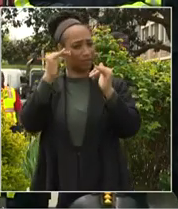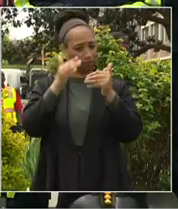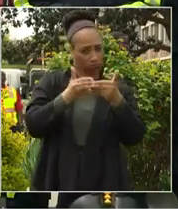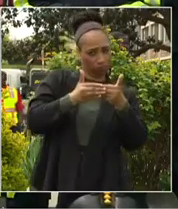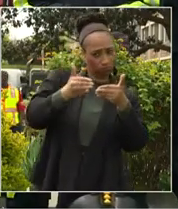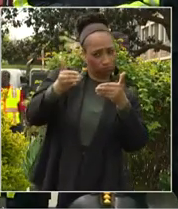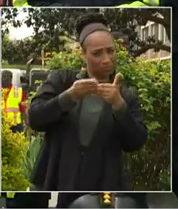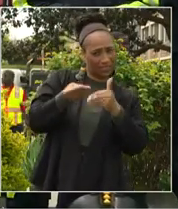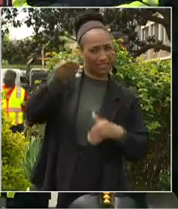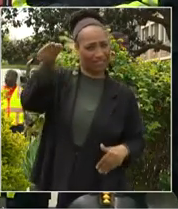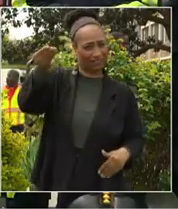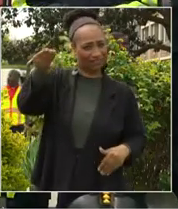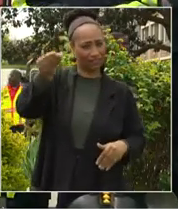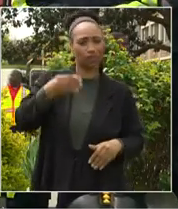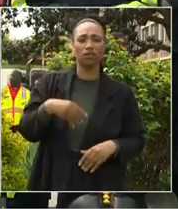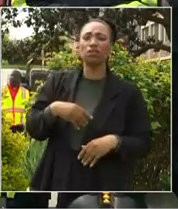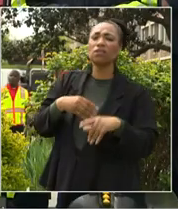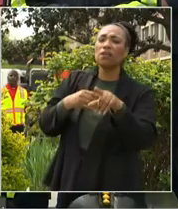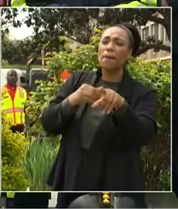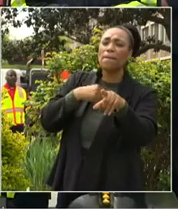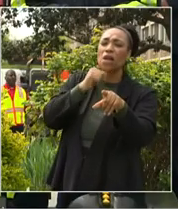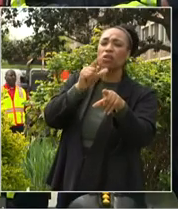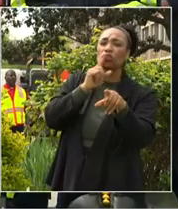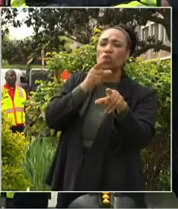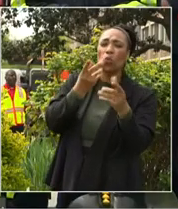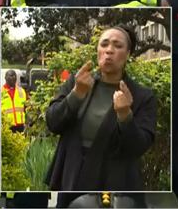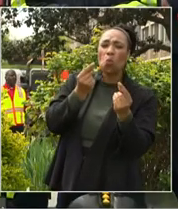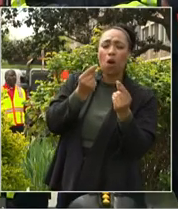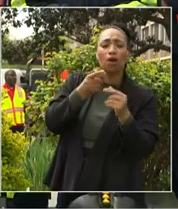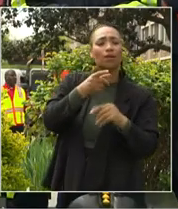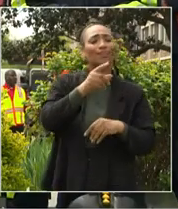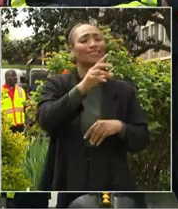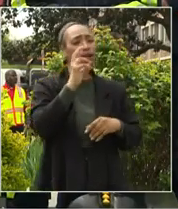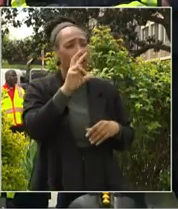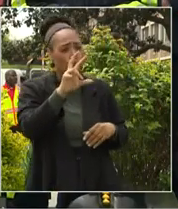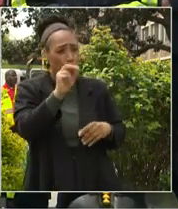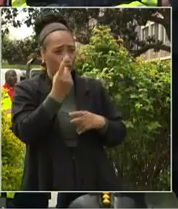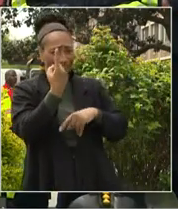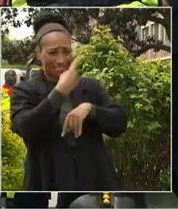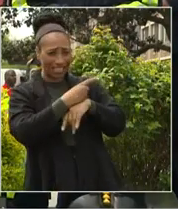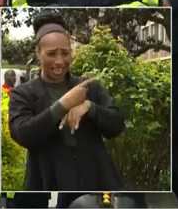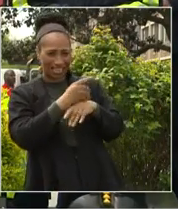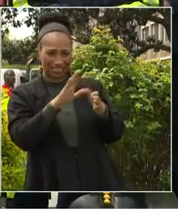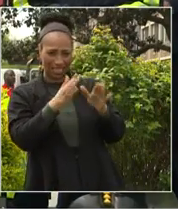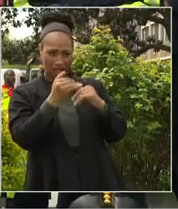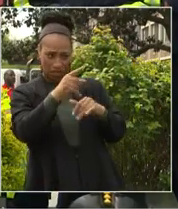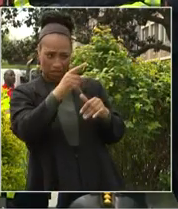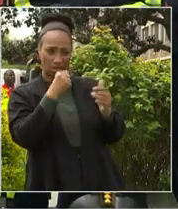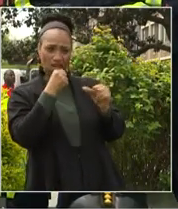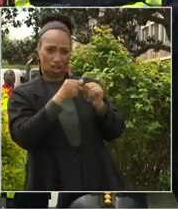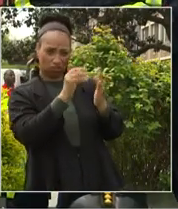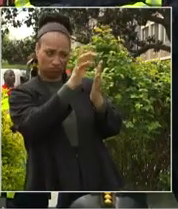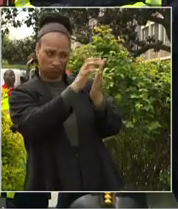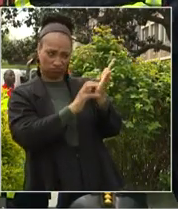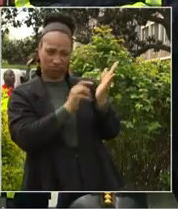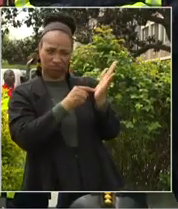the 30-day deadline outlined in your letter as it relates to the supplemental budget, the adding... It's not a